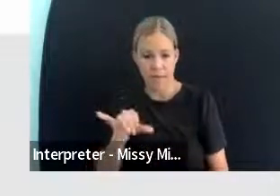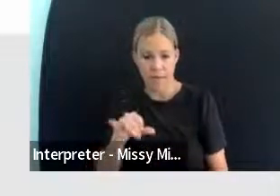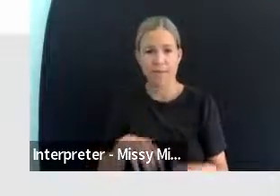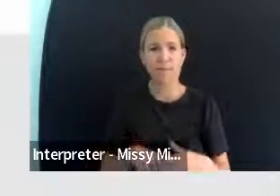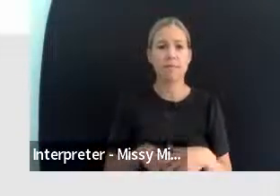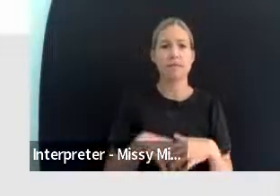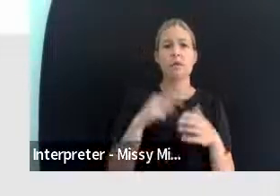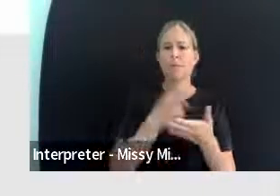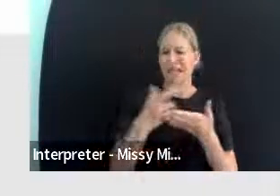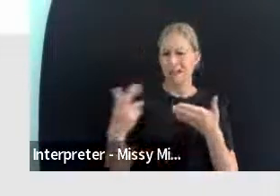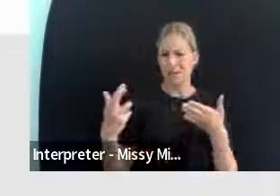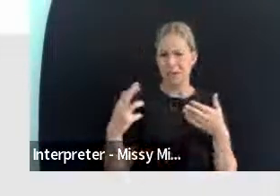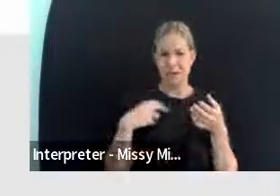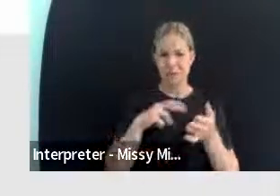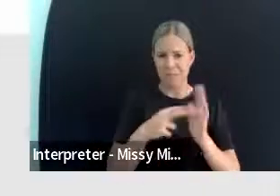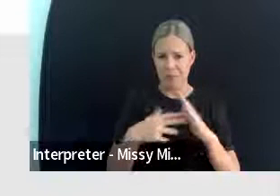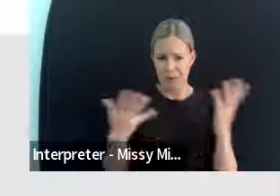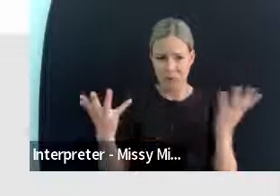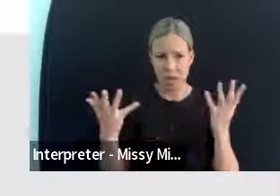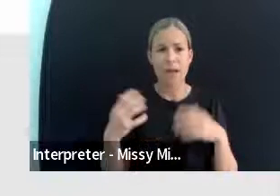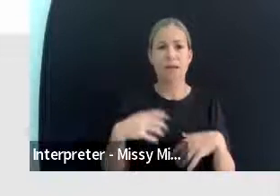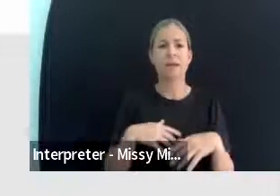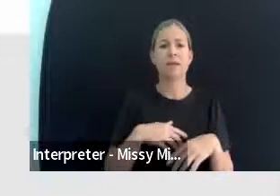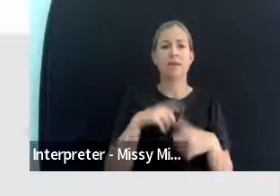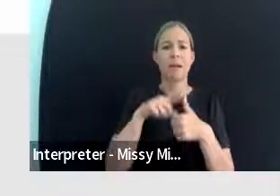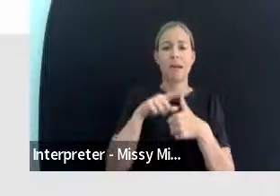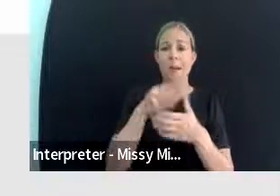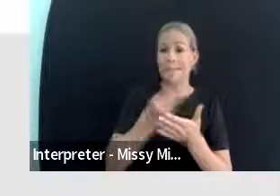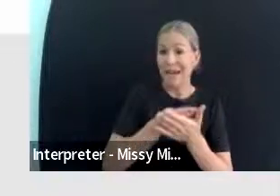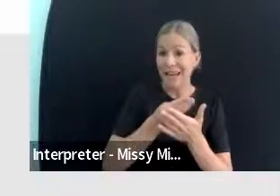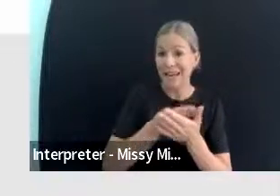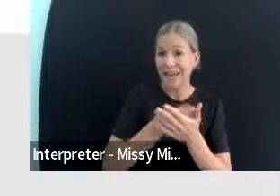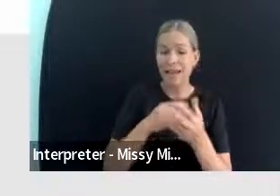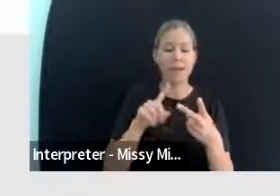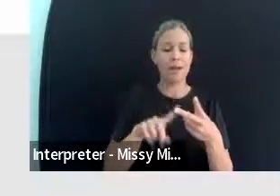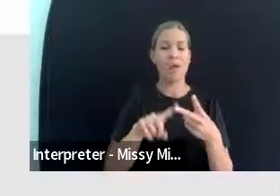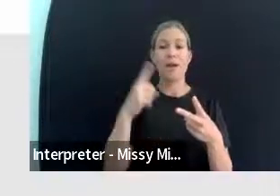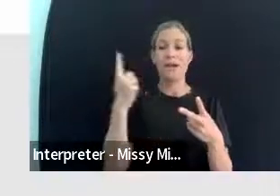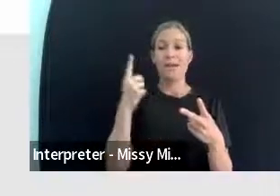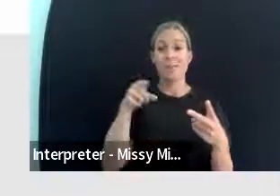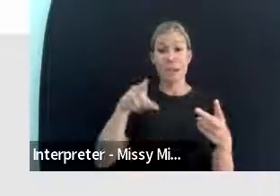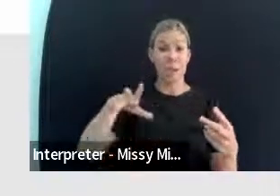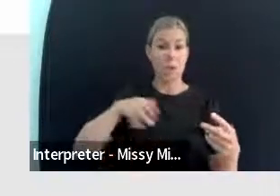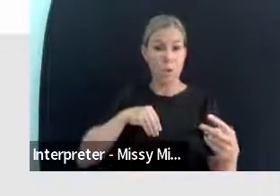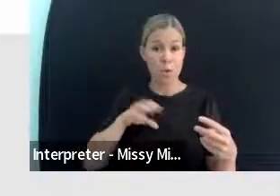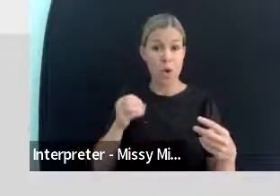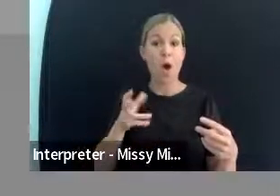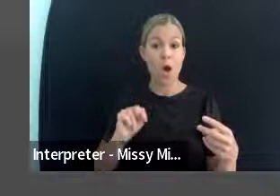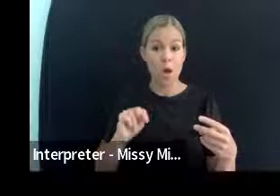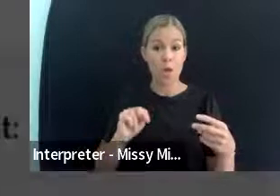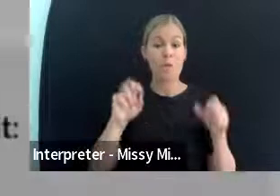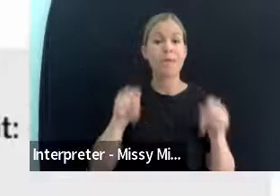Social Security, a resource is money or something you own that can easily turn into